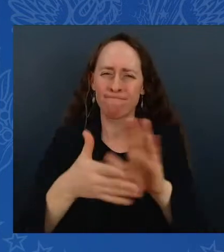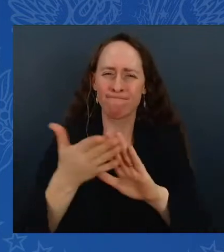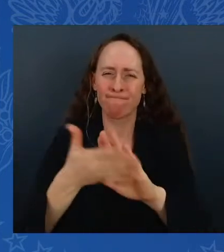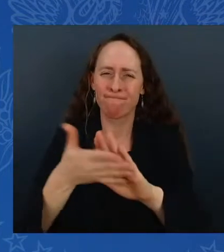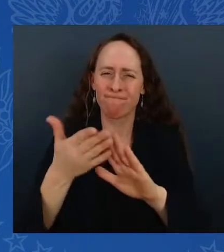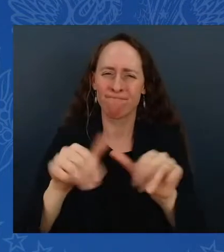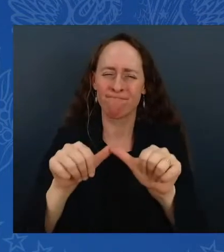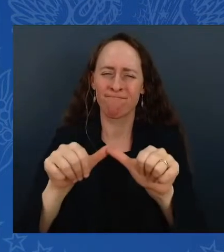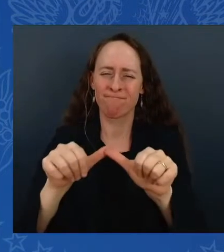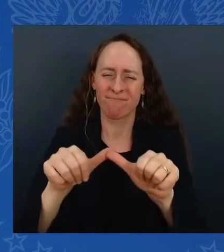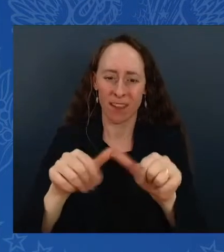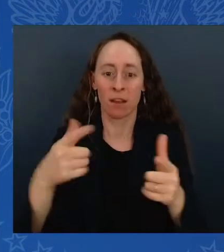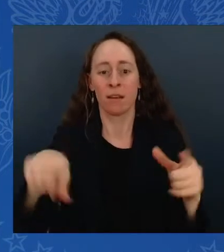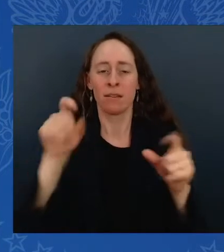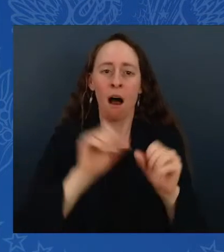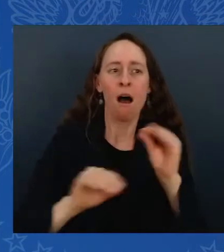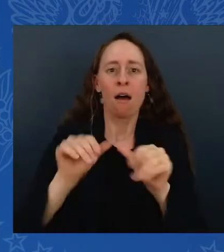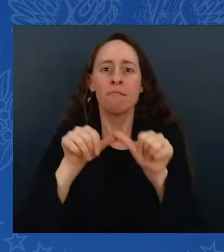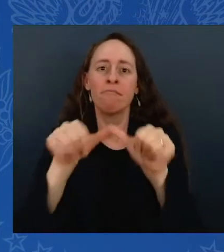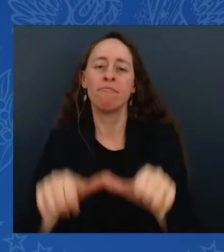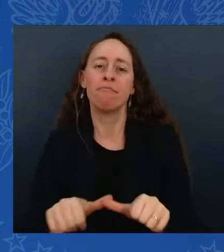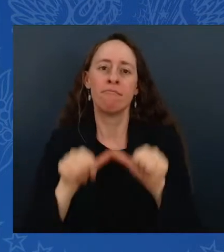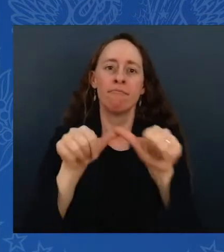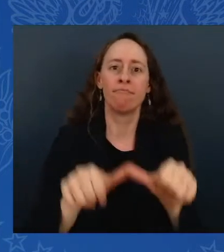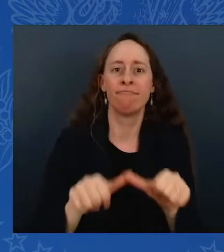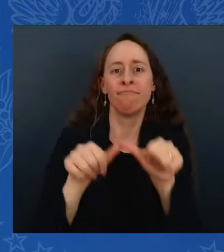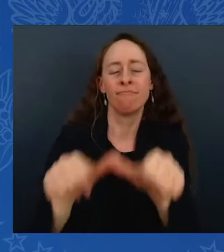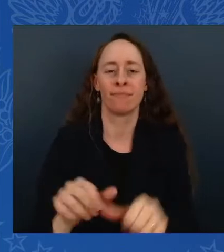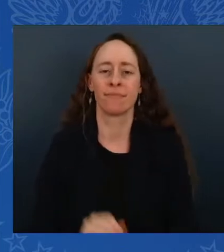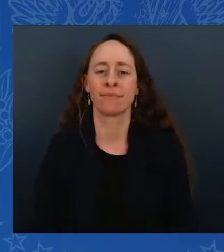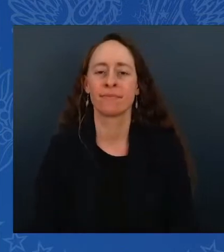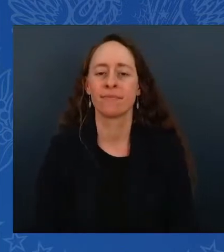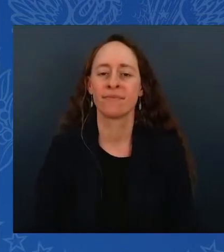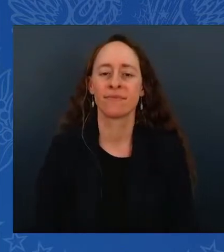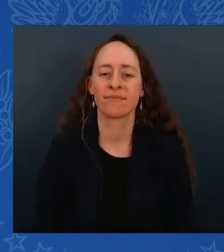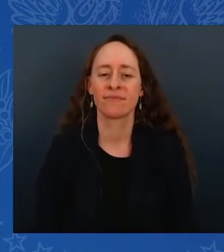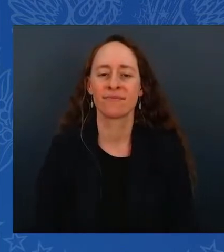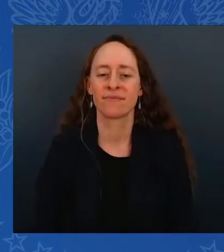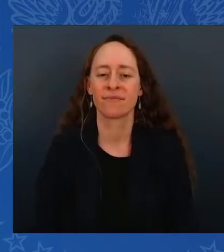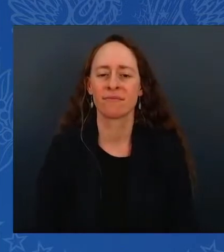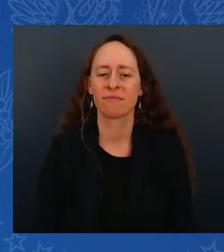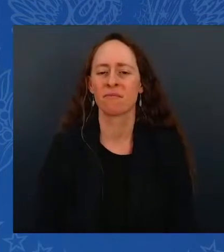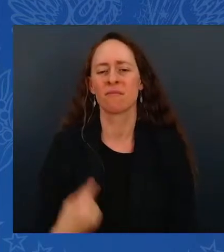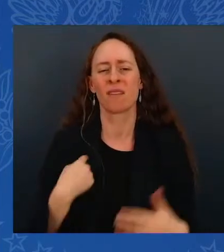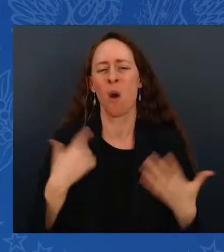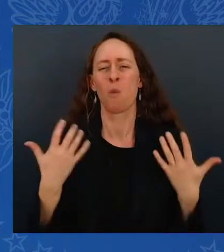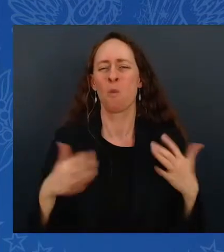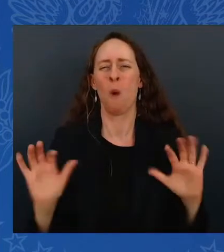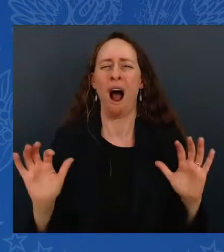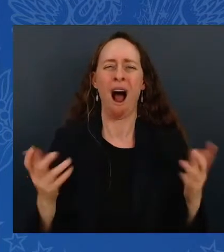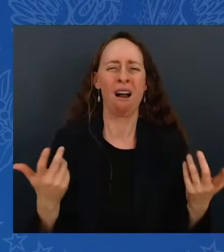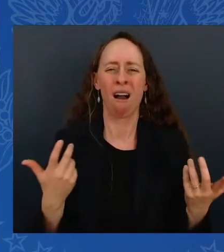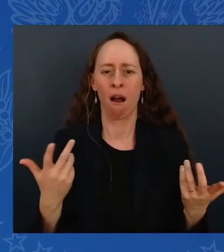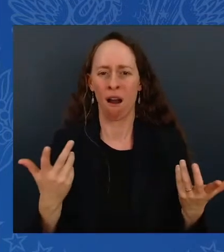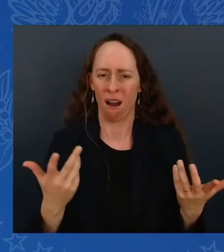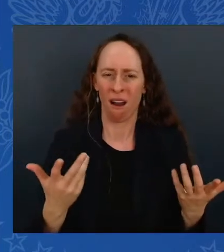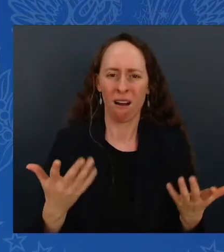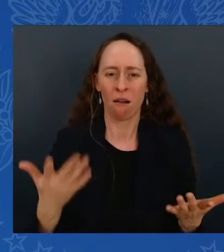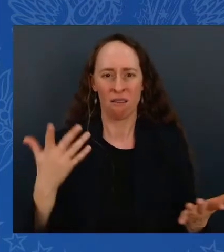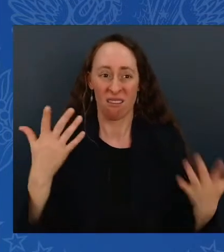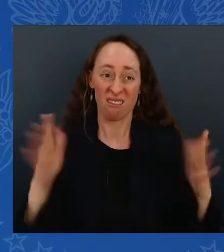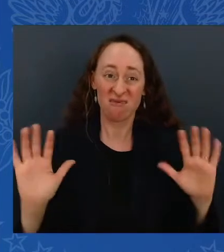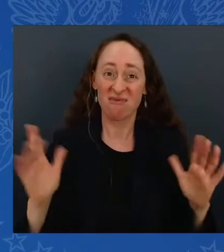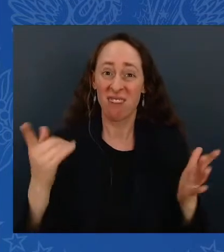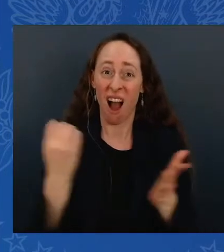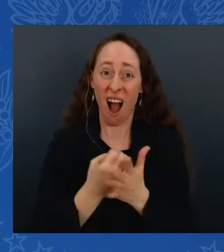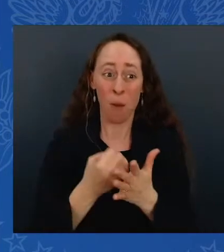permanently further behind. I was determined to avoid what Secretary Yellen called the economic scarring that hurt so many